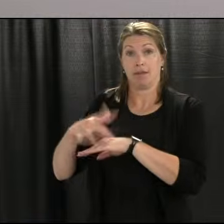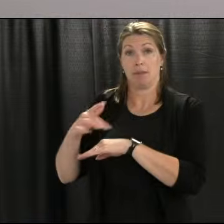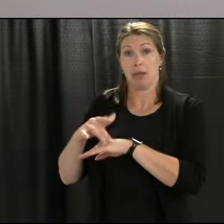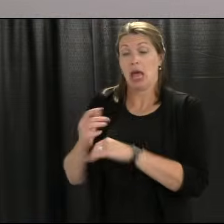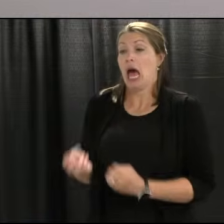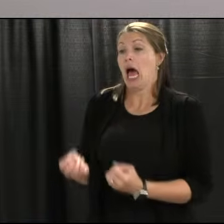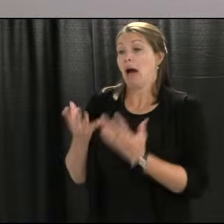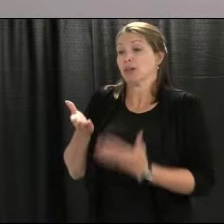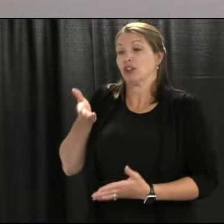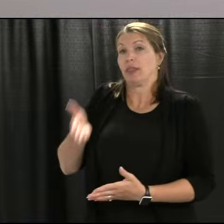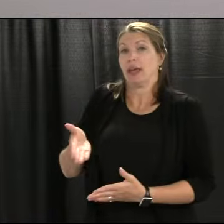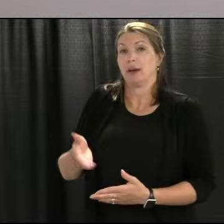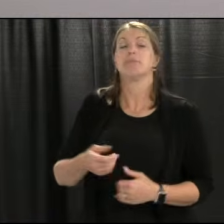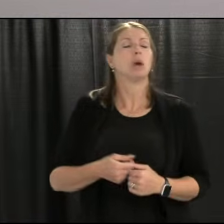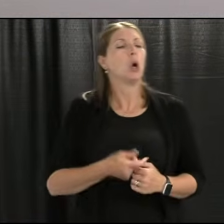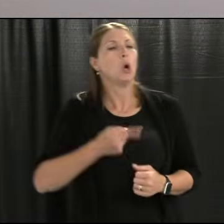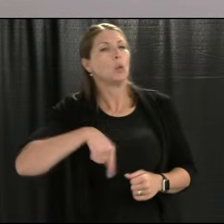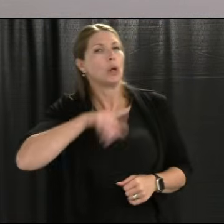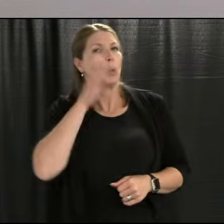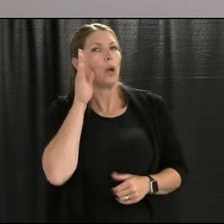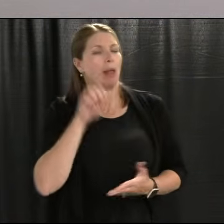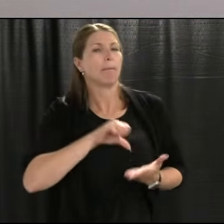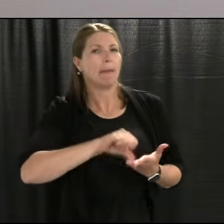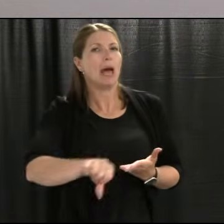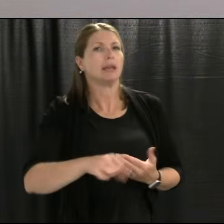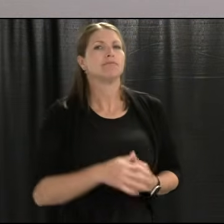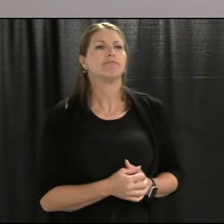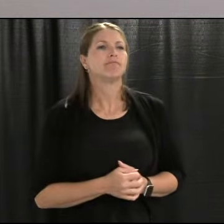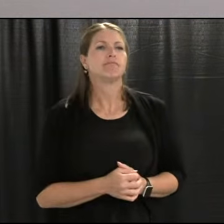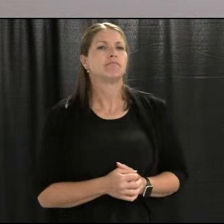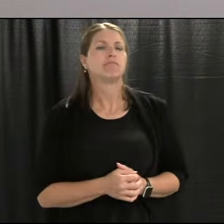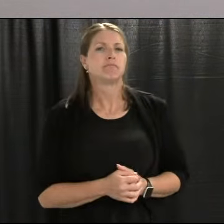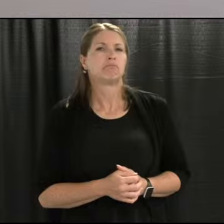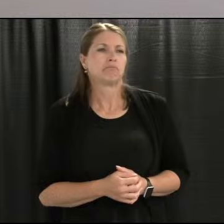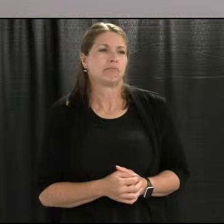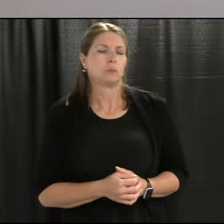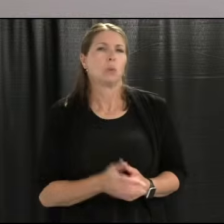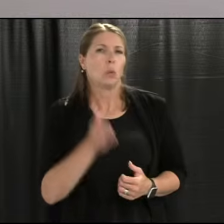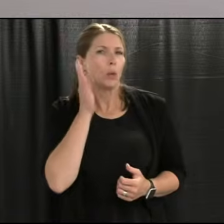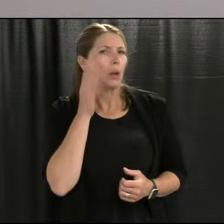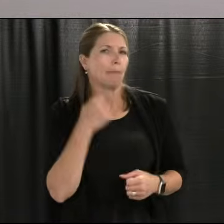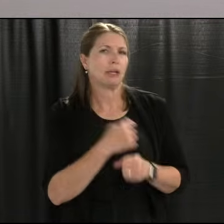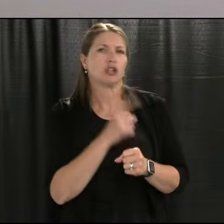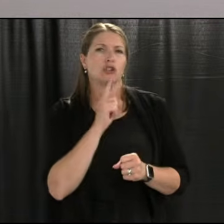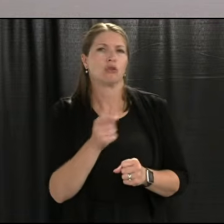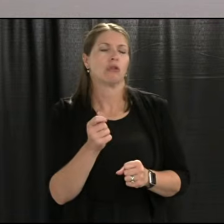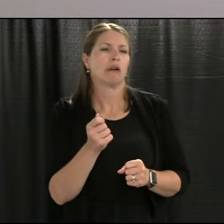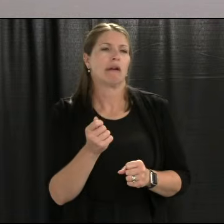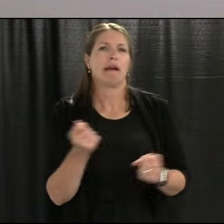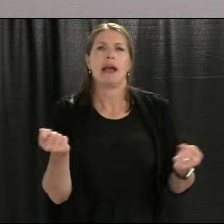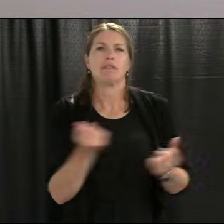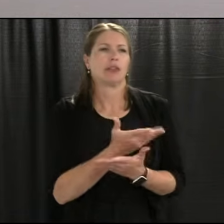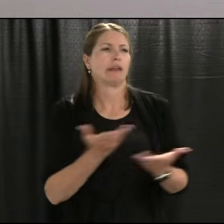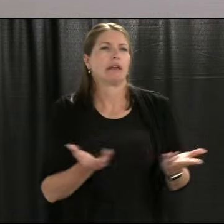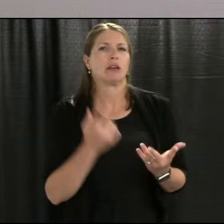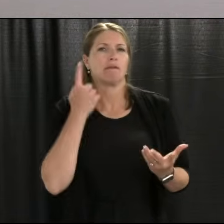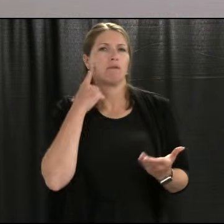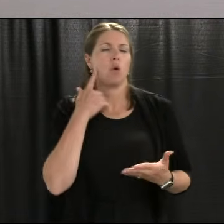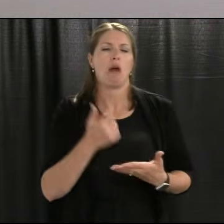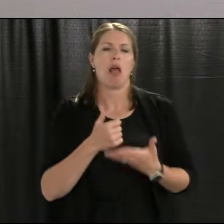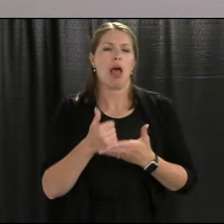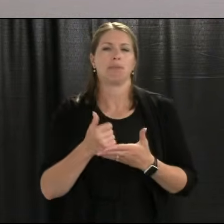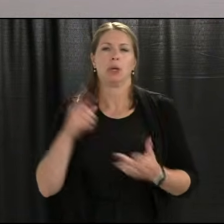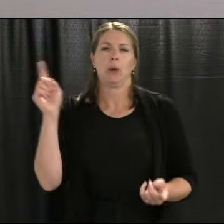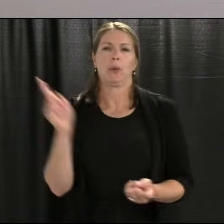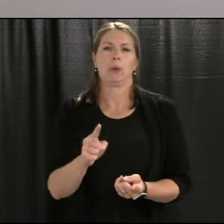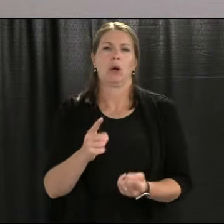we will pay for this. We will pay for this and make sure that every asset available is here to work on these fires. When you